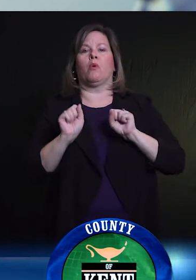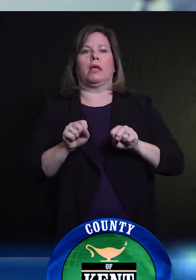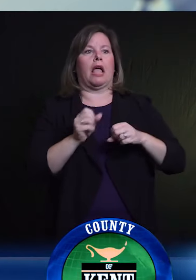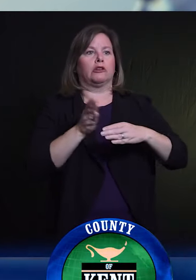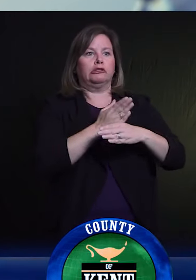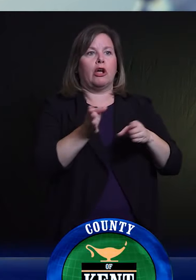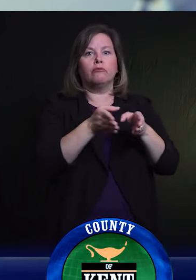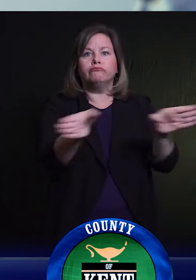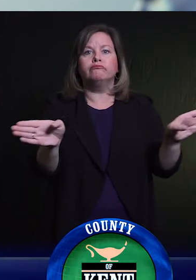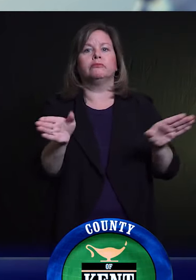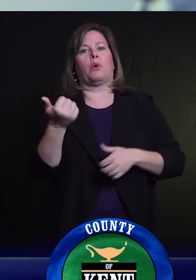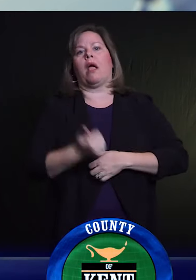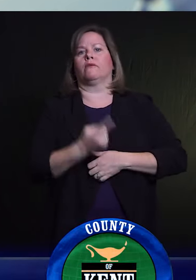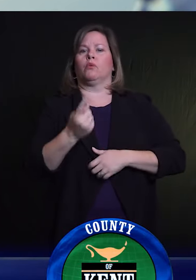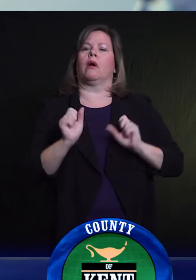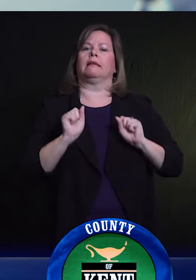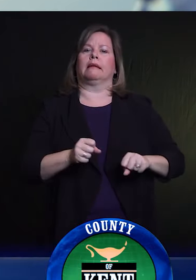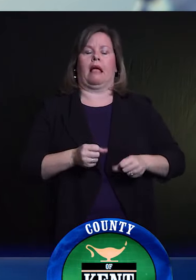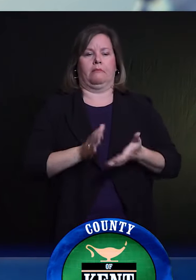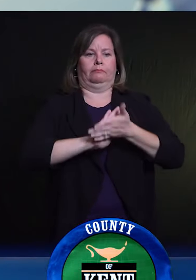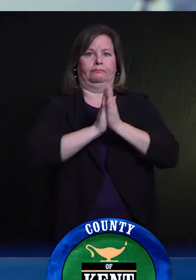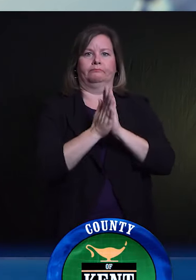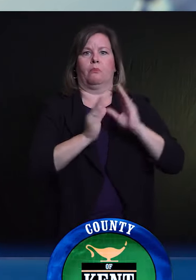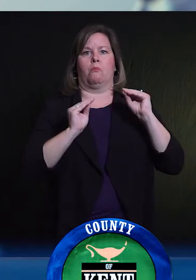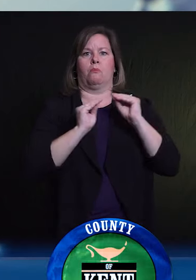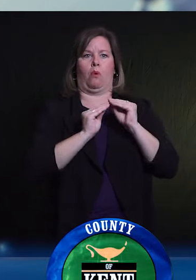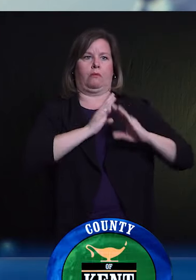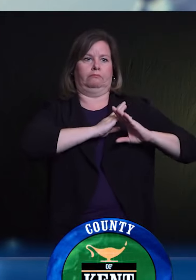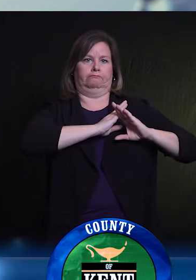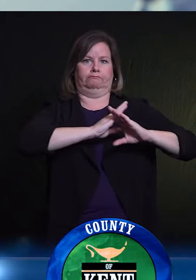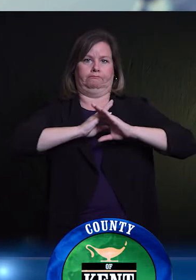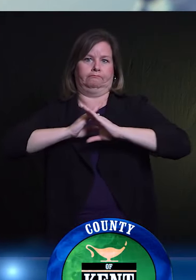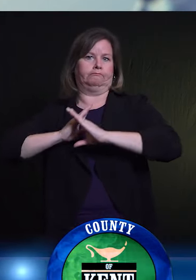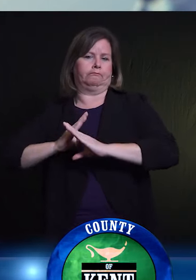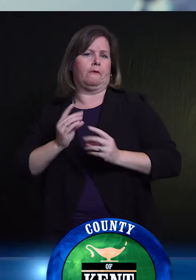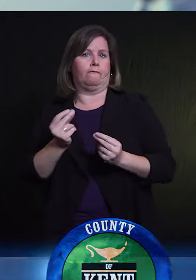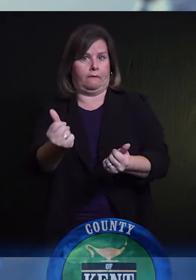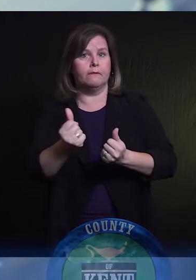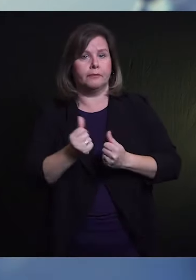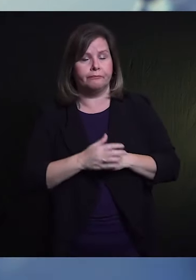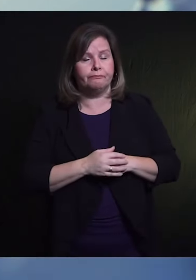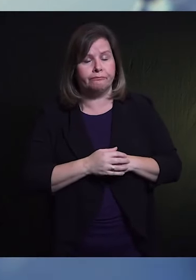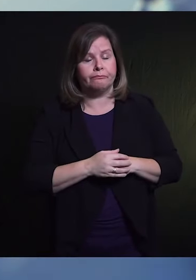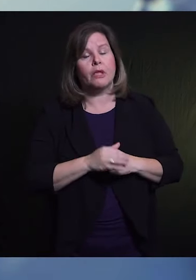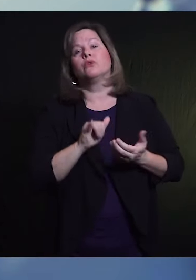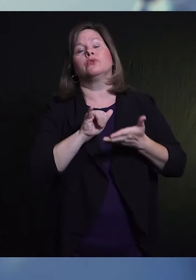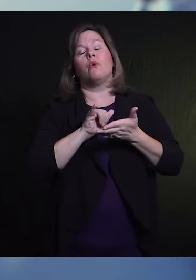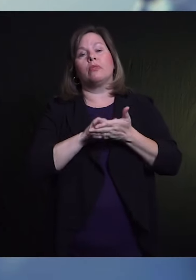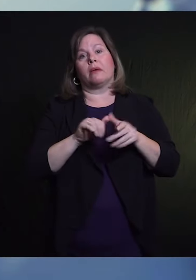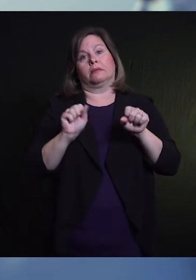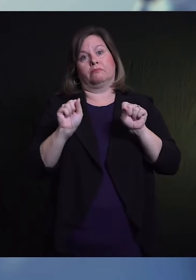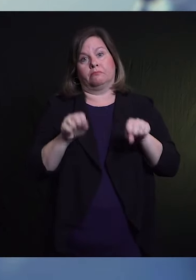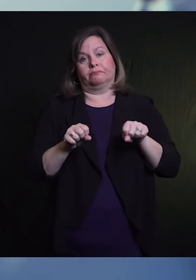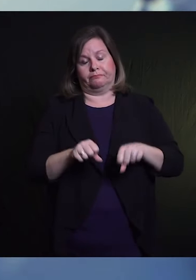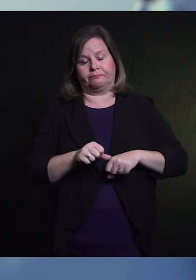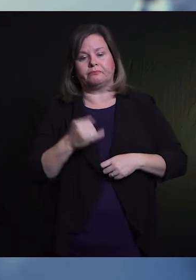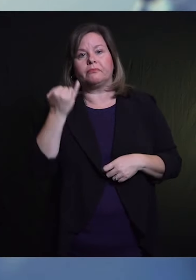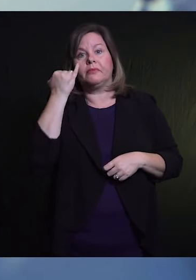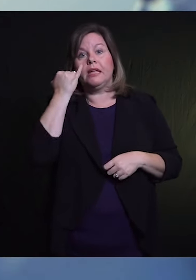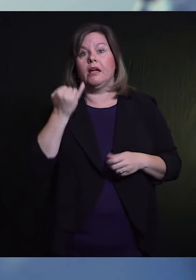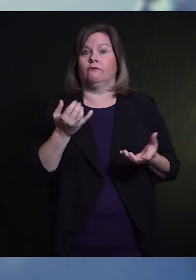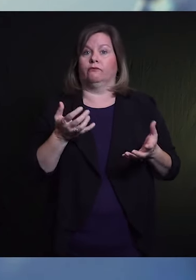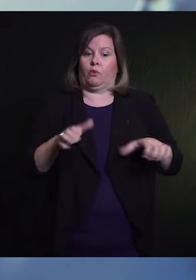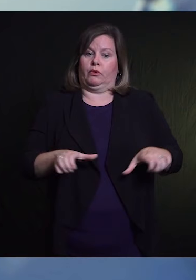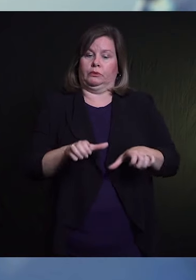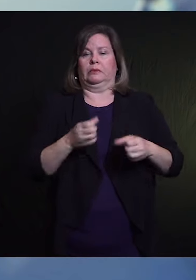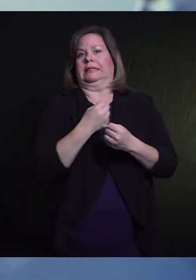herd immunity in the community as fast as possible. But it's very important that we do this in a safe way. And so